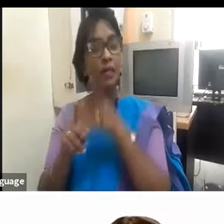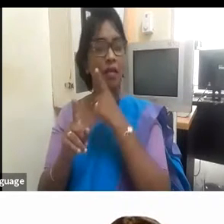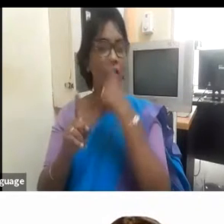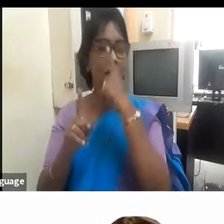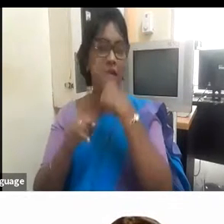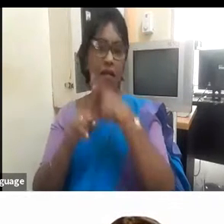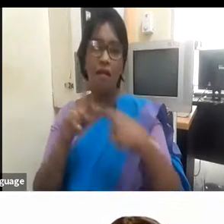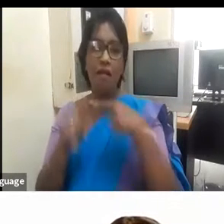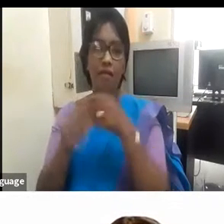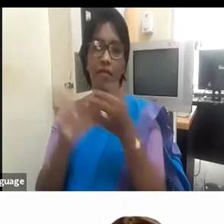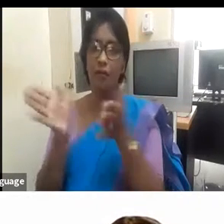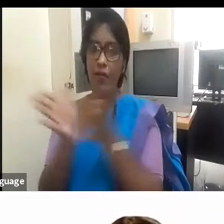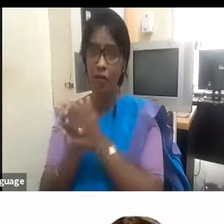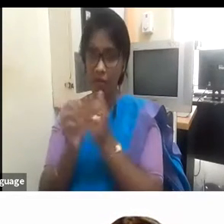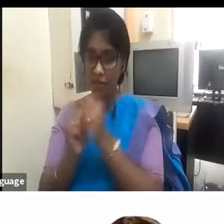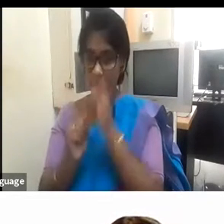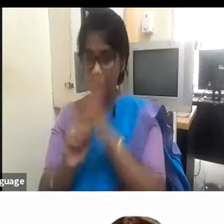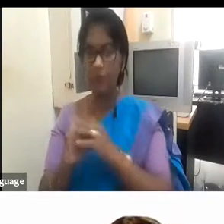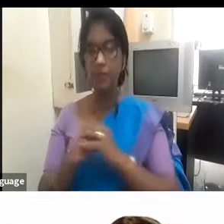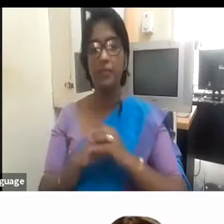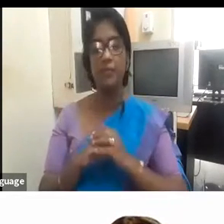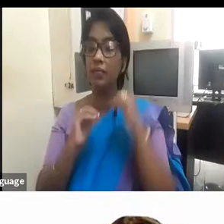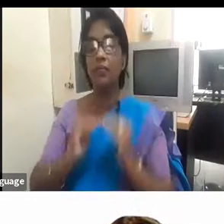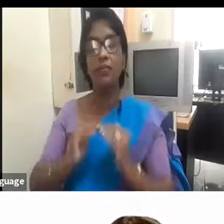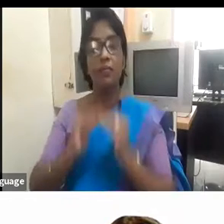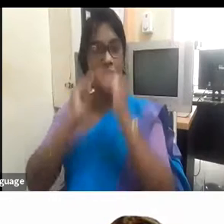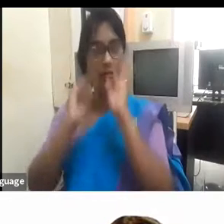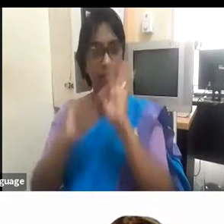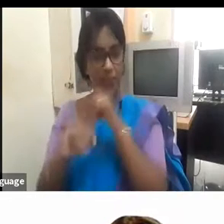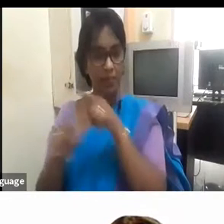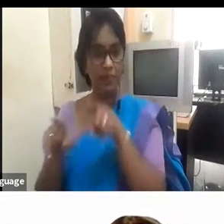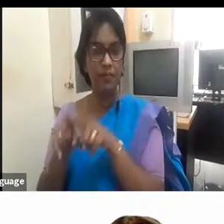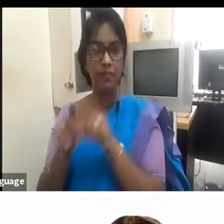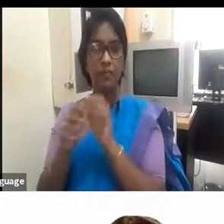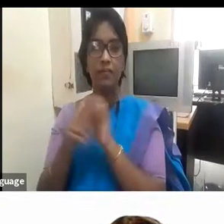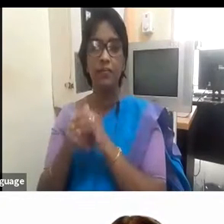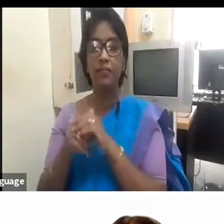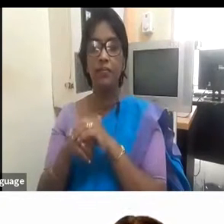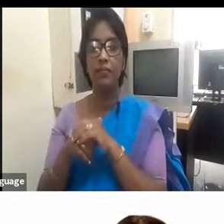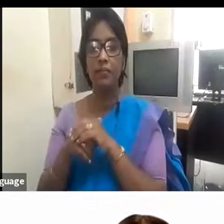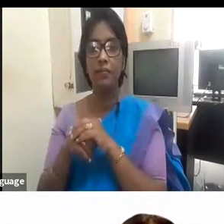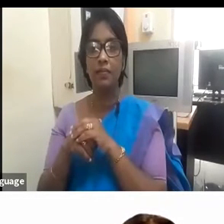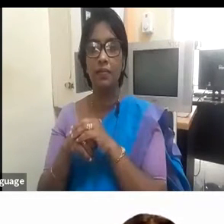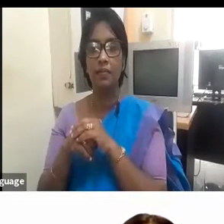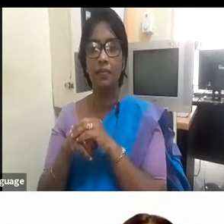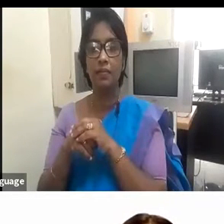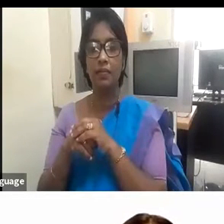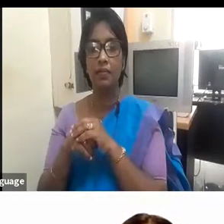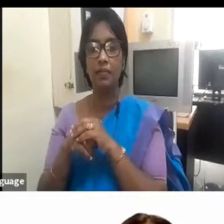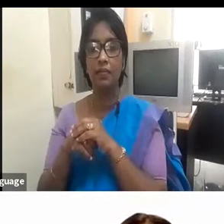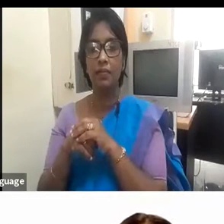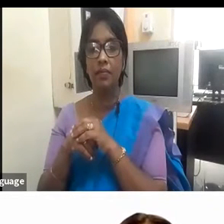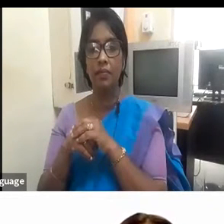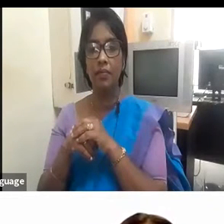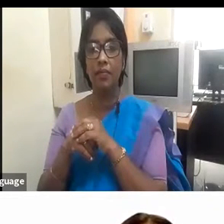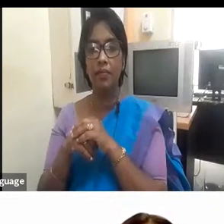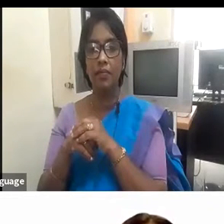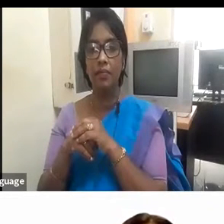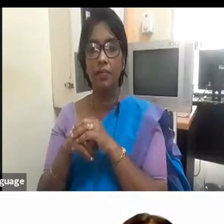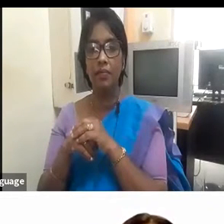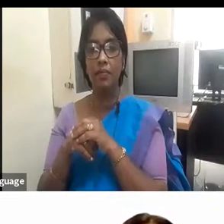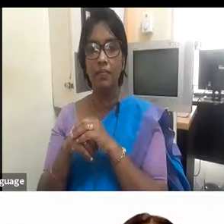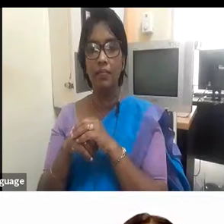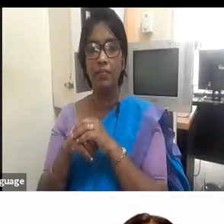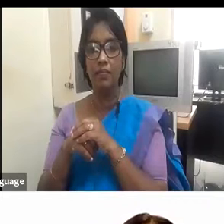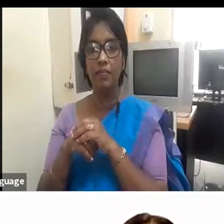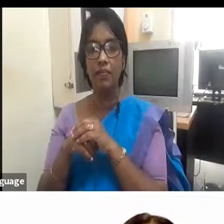it's kind of a holistic approach, if one says like this. And colleagues on the panel may wish to add how you